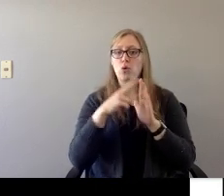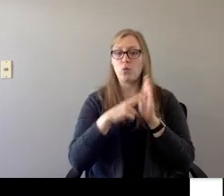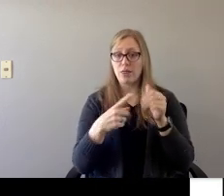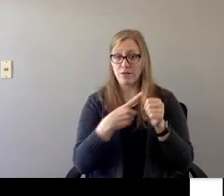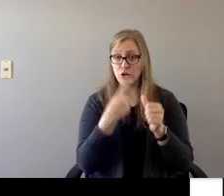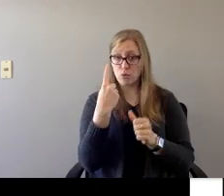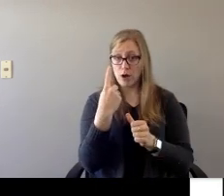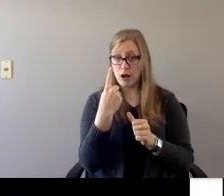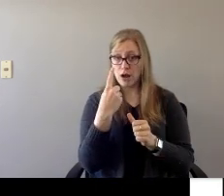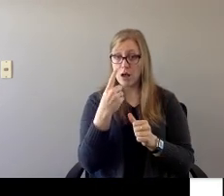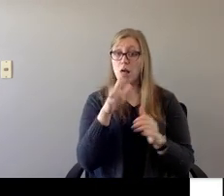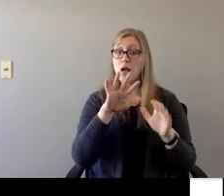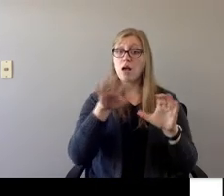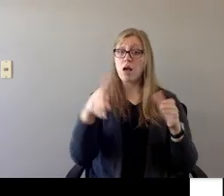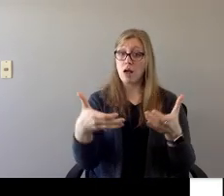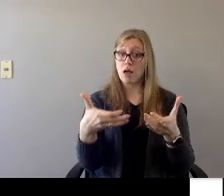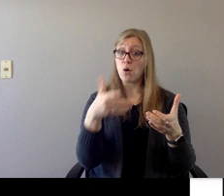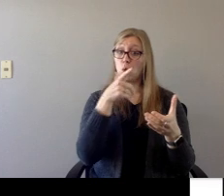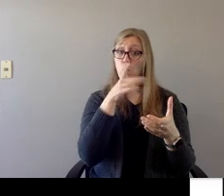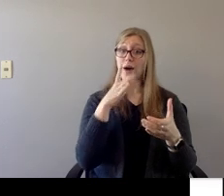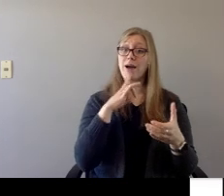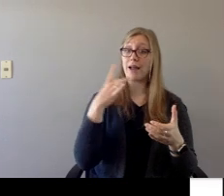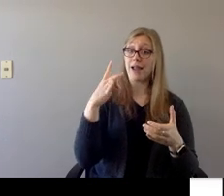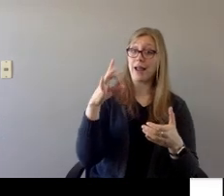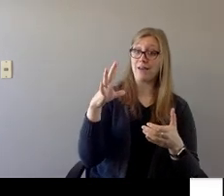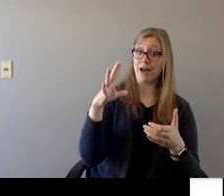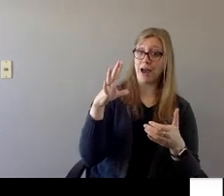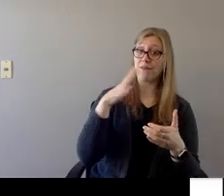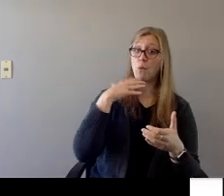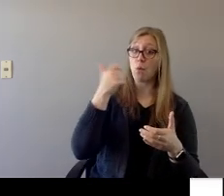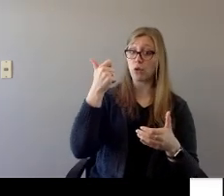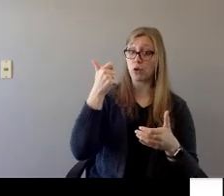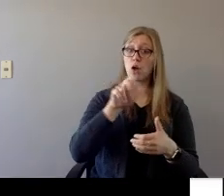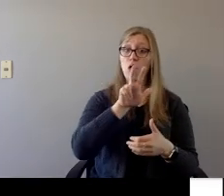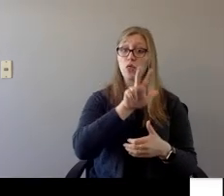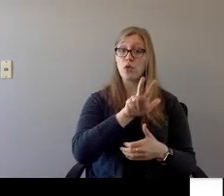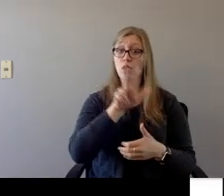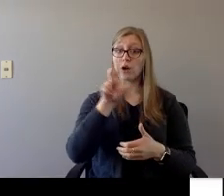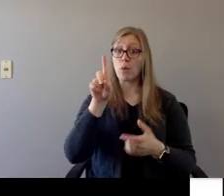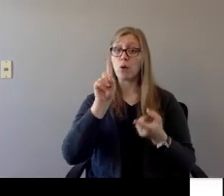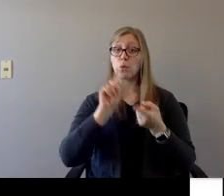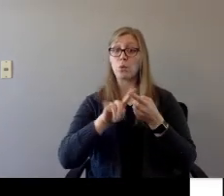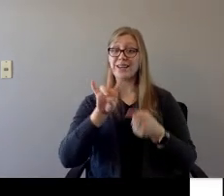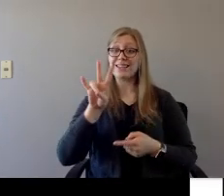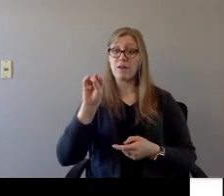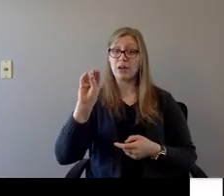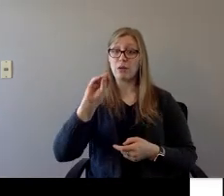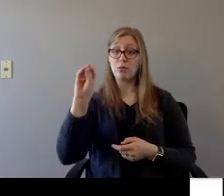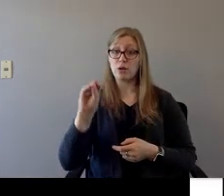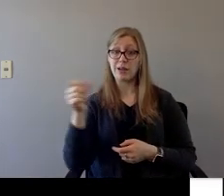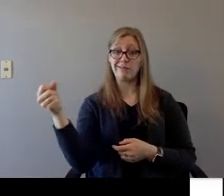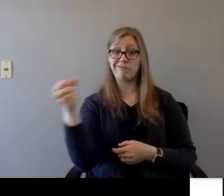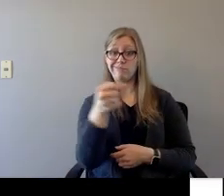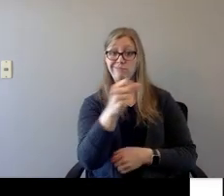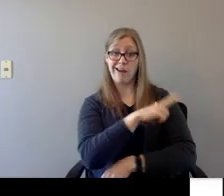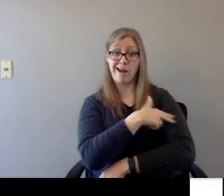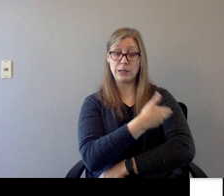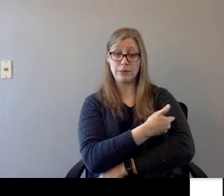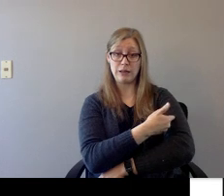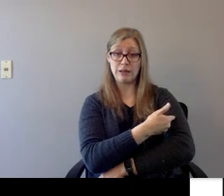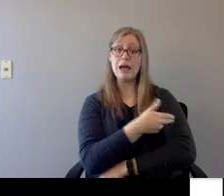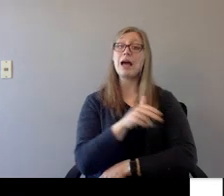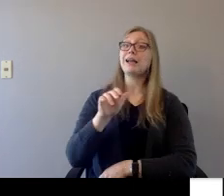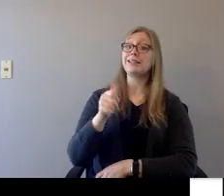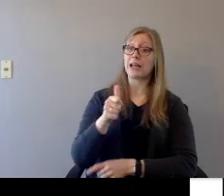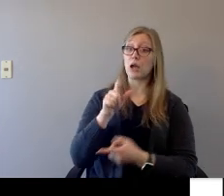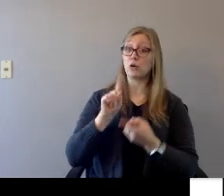and older, 31% to 70% were hospitalized, and 10 to 27% died.